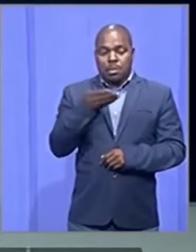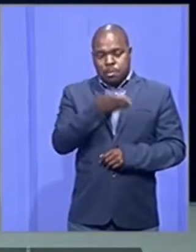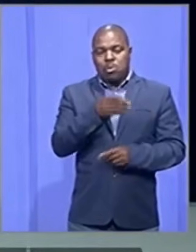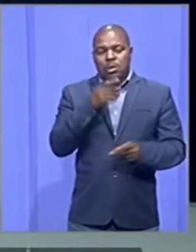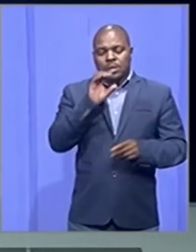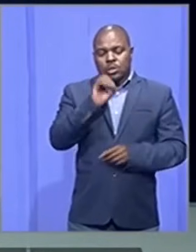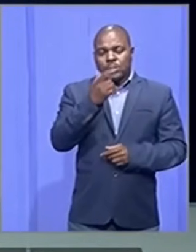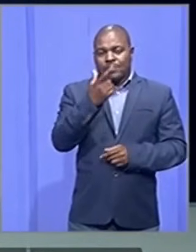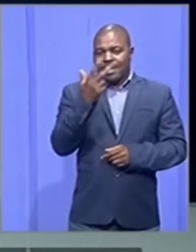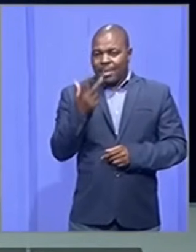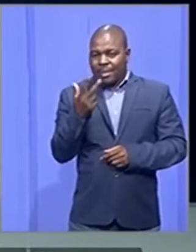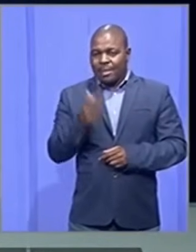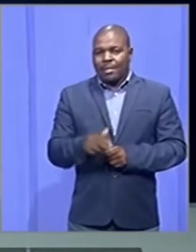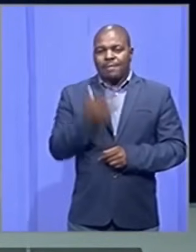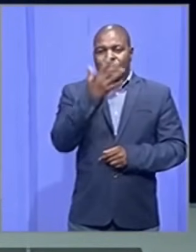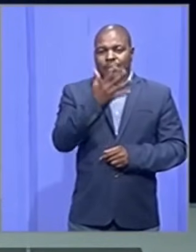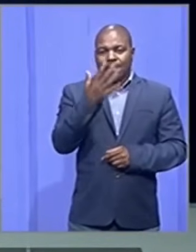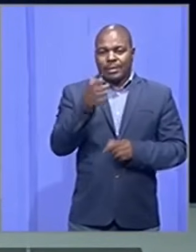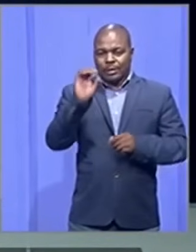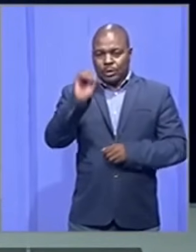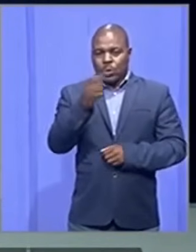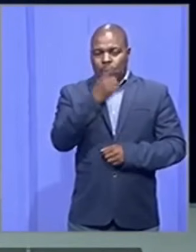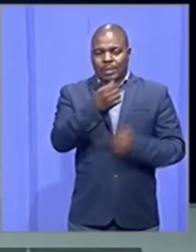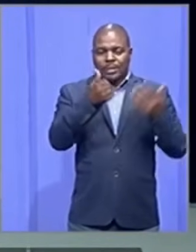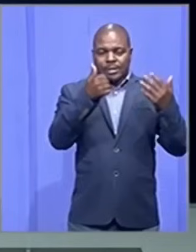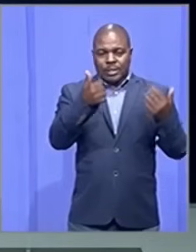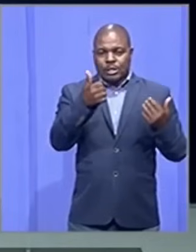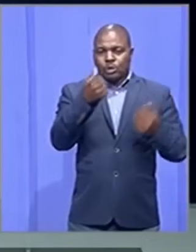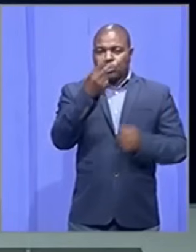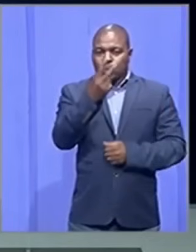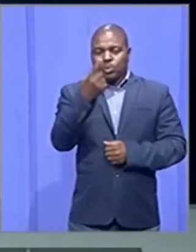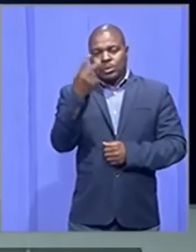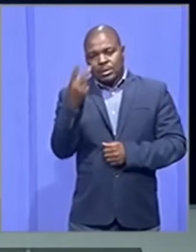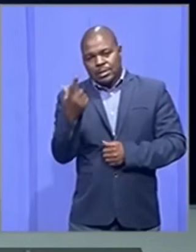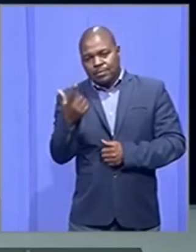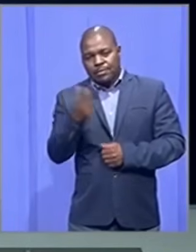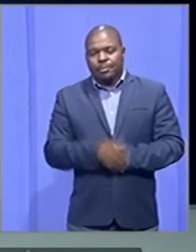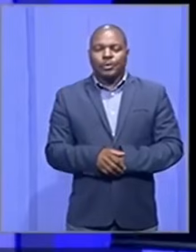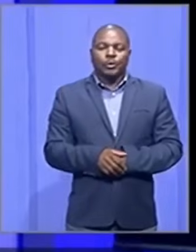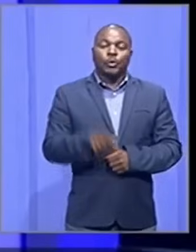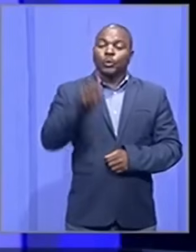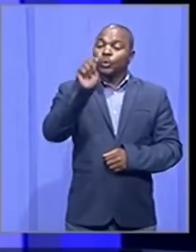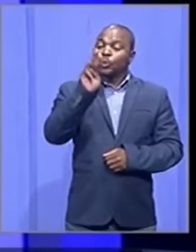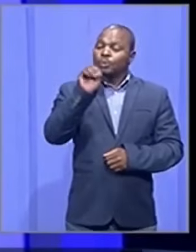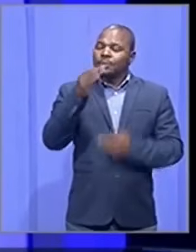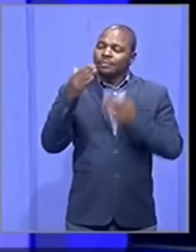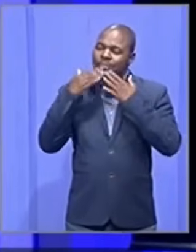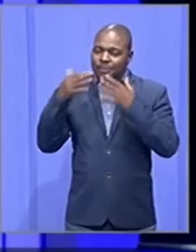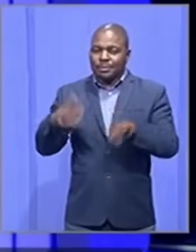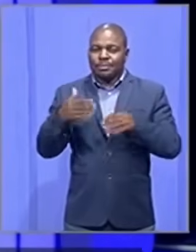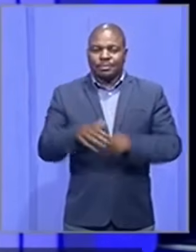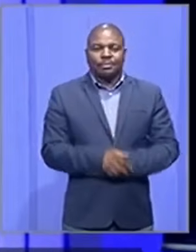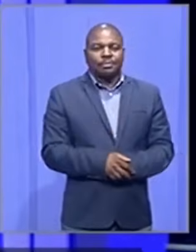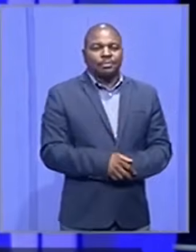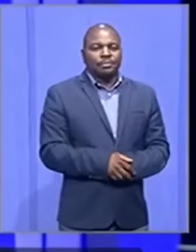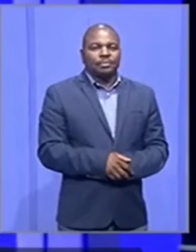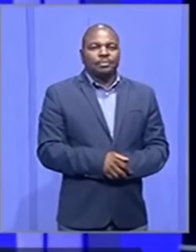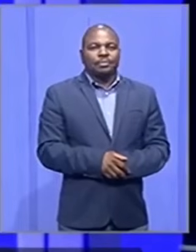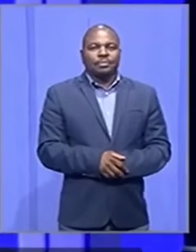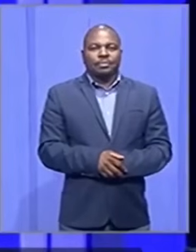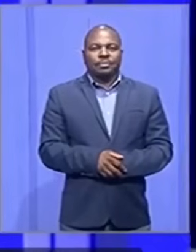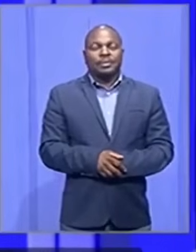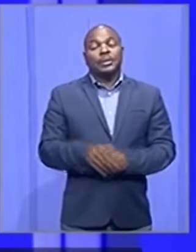mme 078 550 1627 Tumi ke le buile haholo ke a leboha ngwana mme Mwe re le